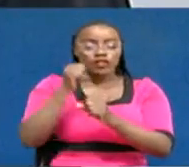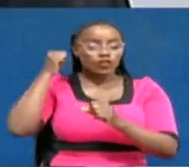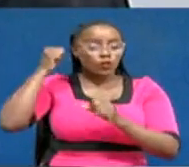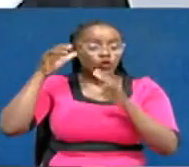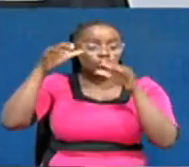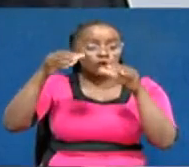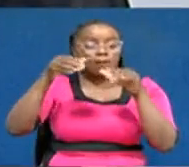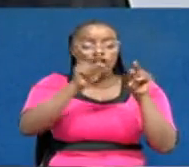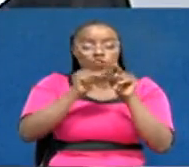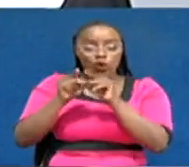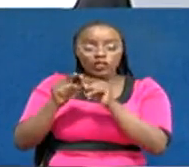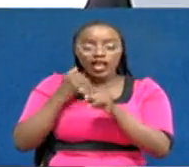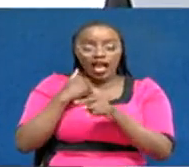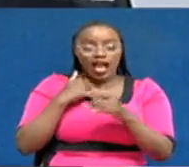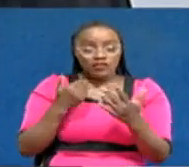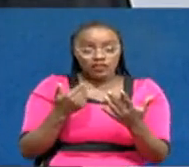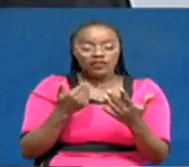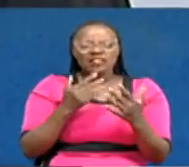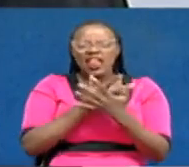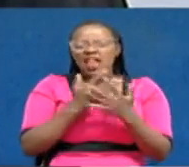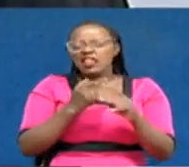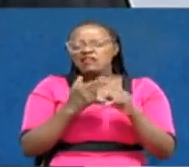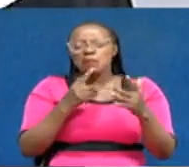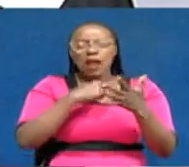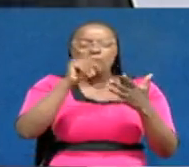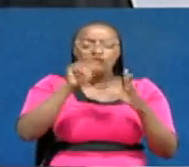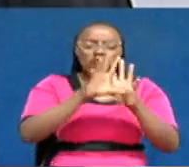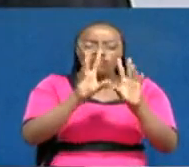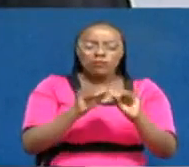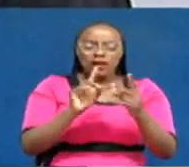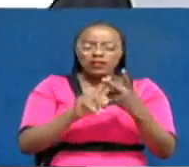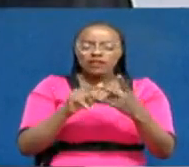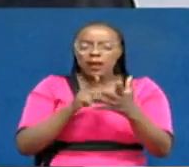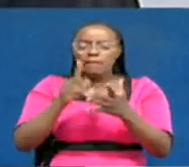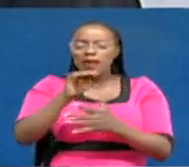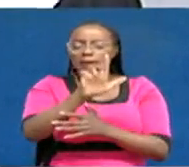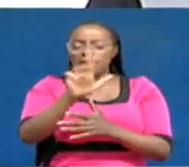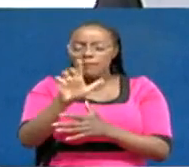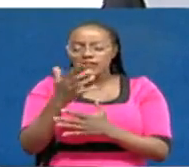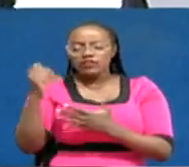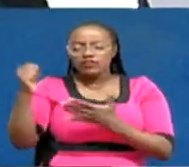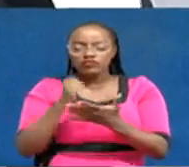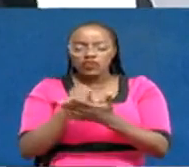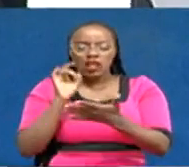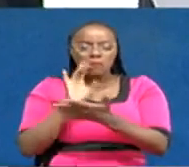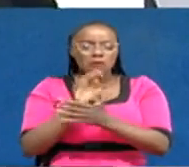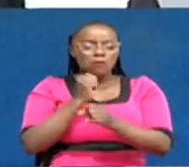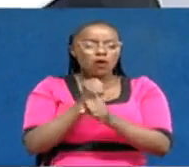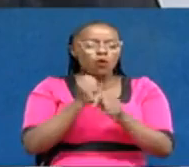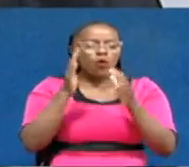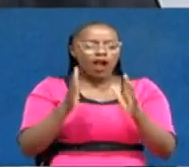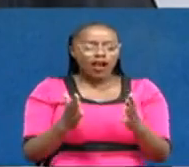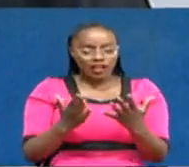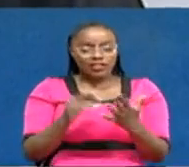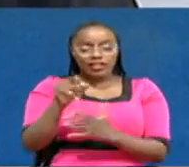party, keeping the lights on, if you will. Anything from approval of budgets, paying bills, hiring and firing of workers.